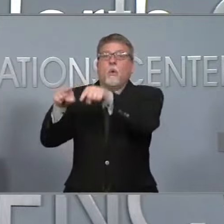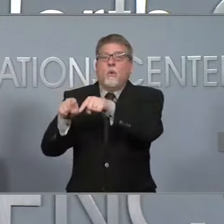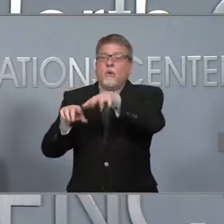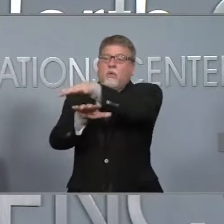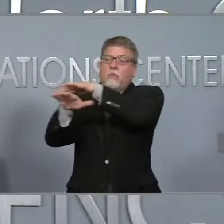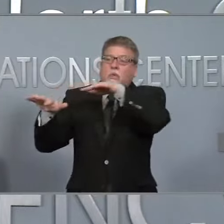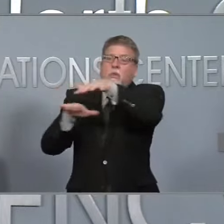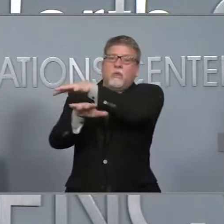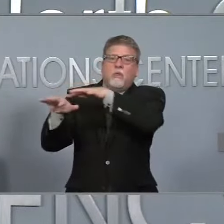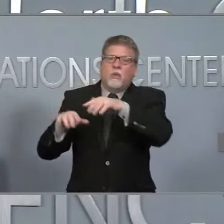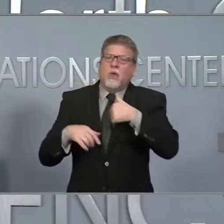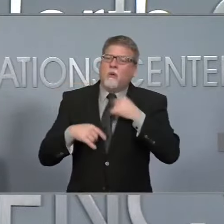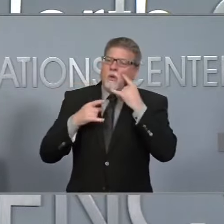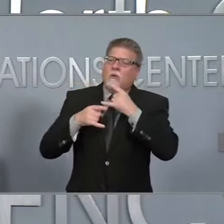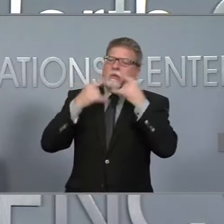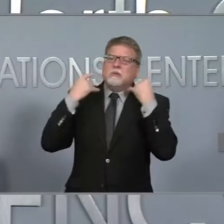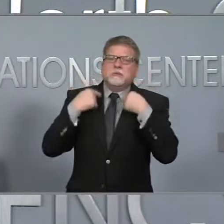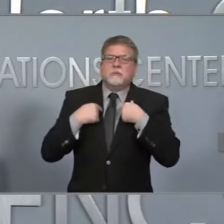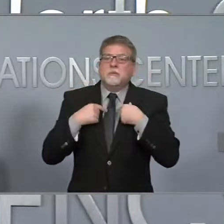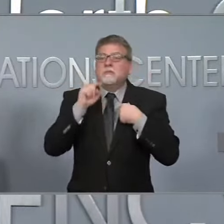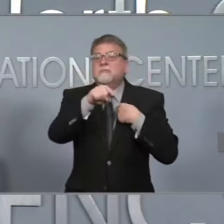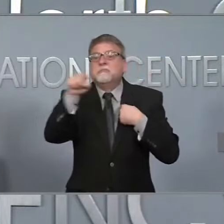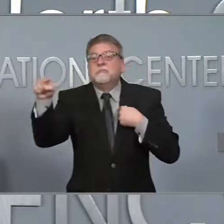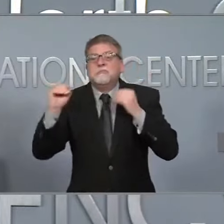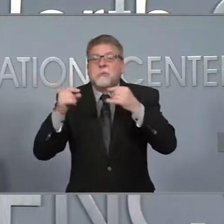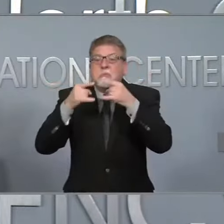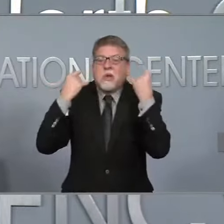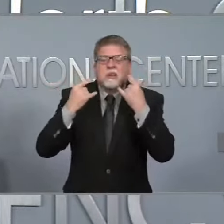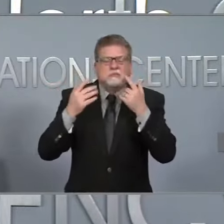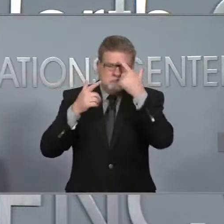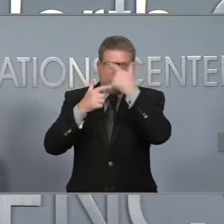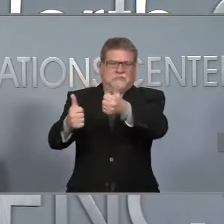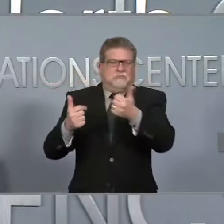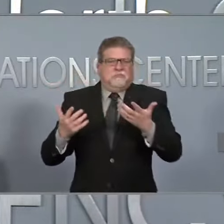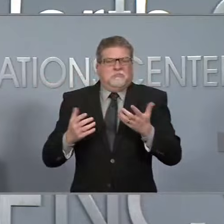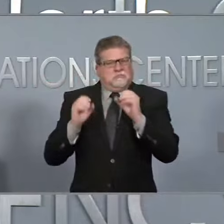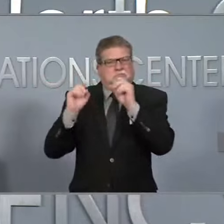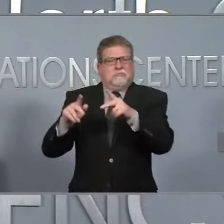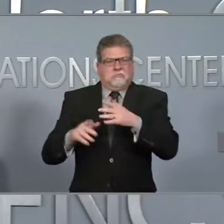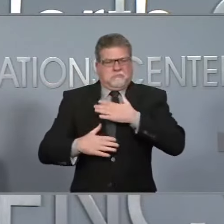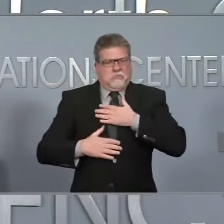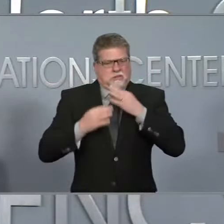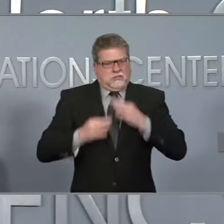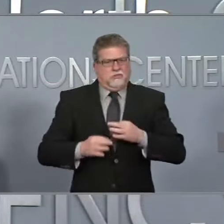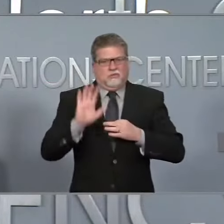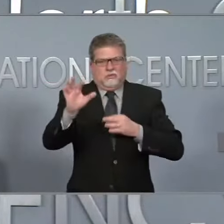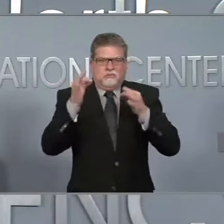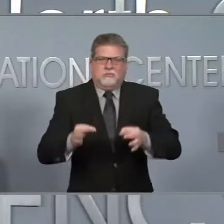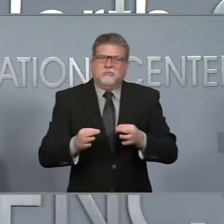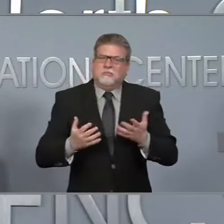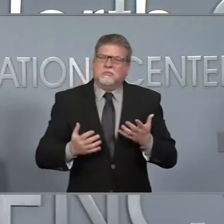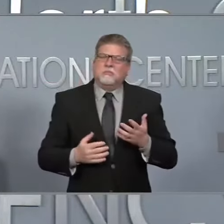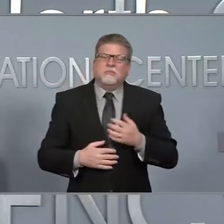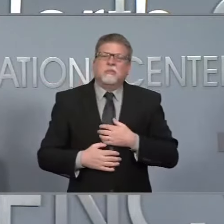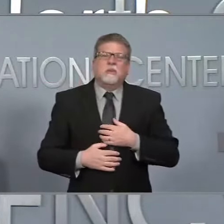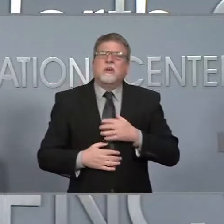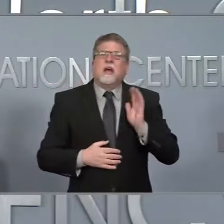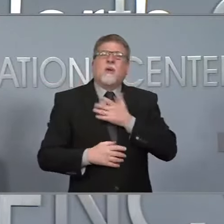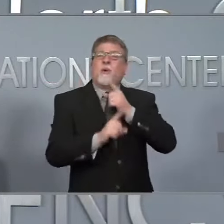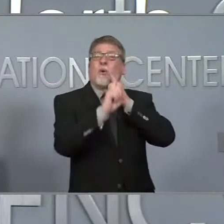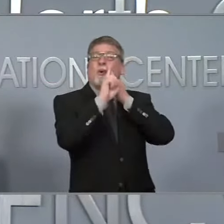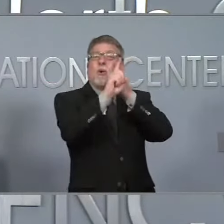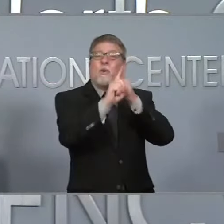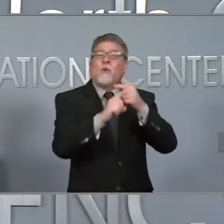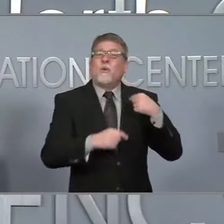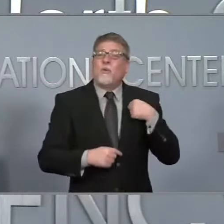else's, and that's okay. Our goal is to use the tools we have so that people can all get back to the